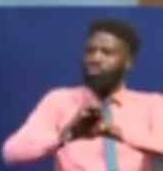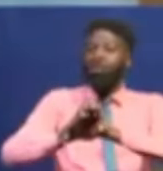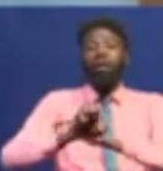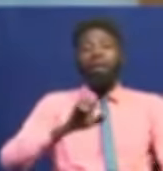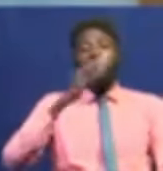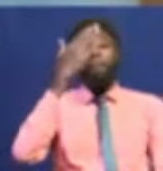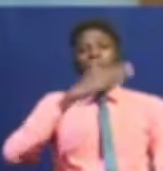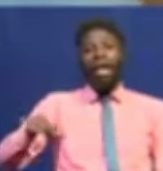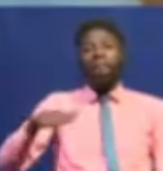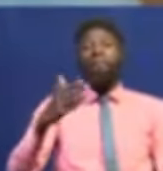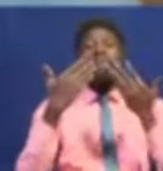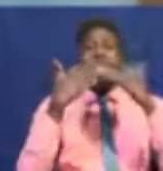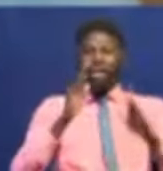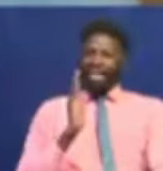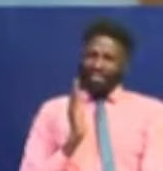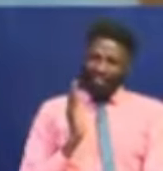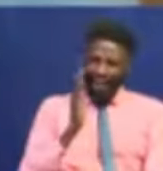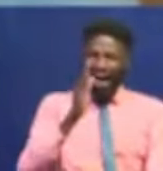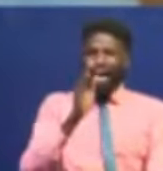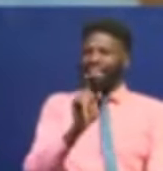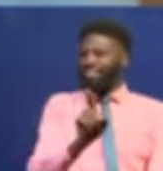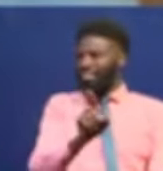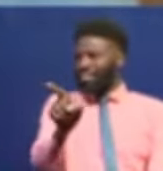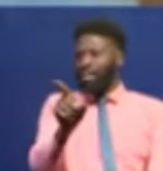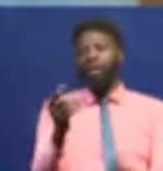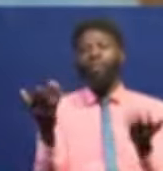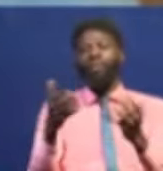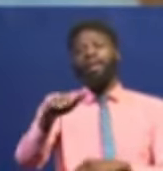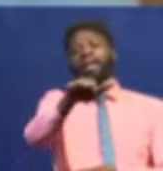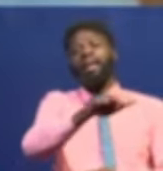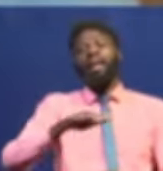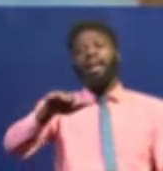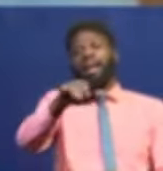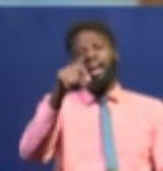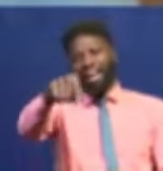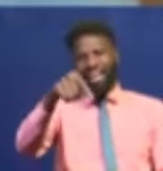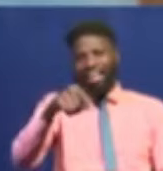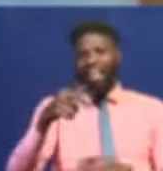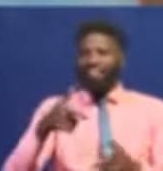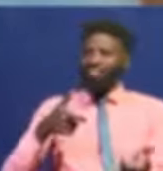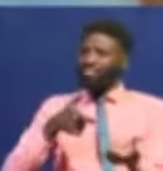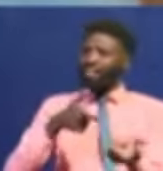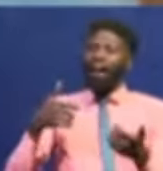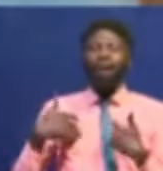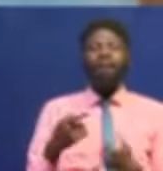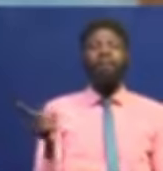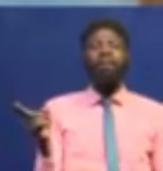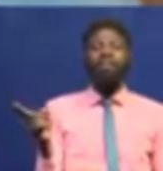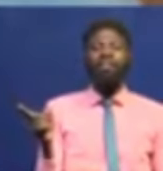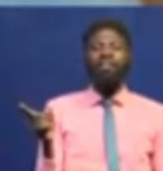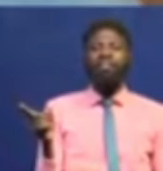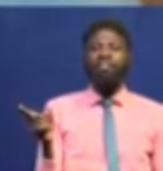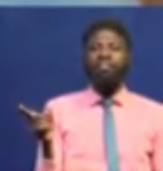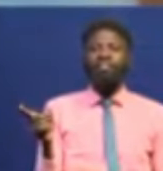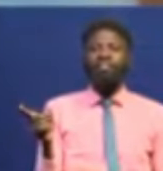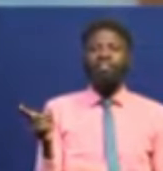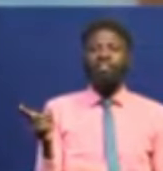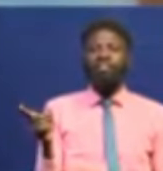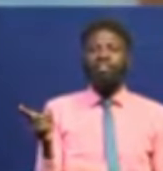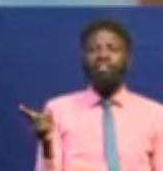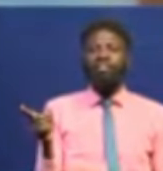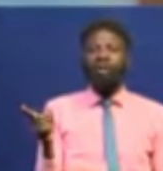went straight for the armory at the mausoleum. They went straight at the armory at the